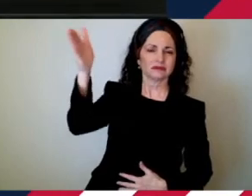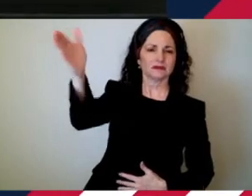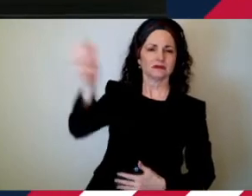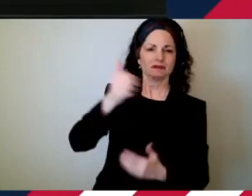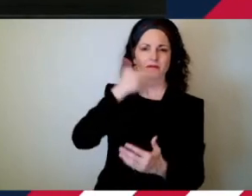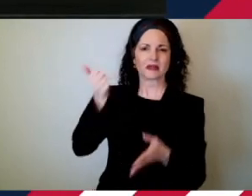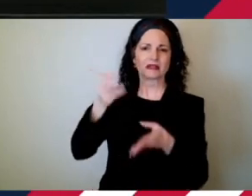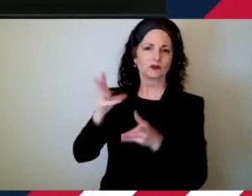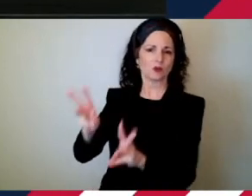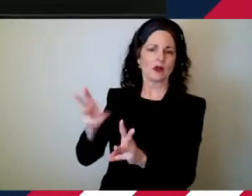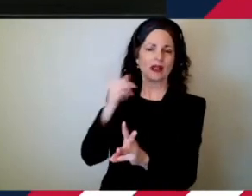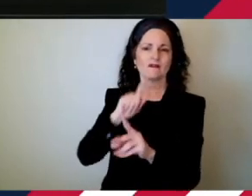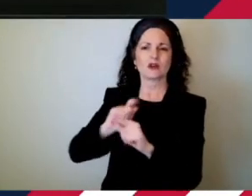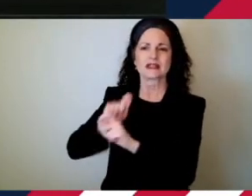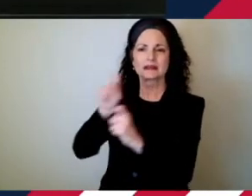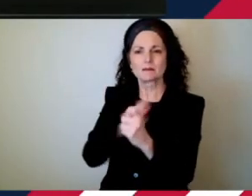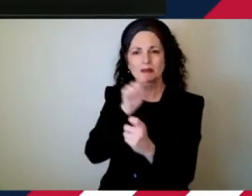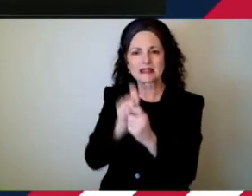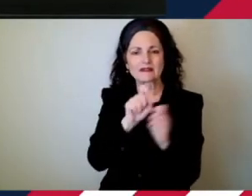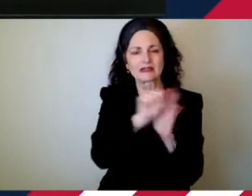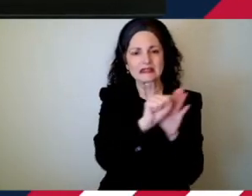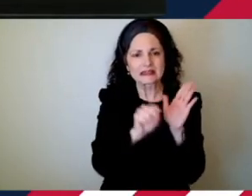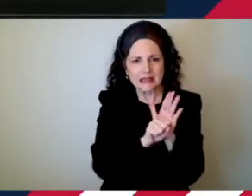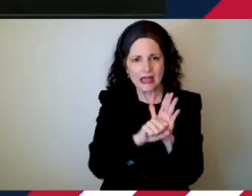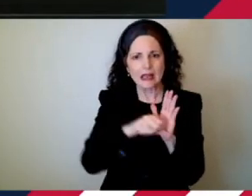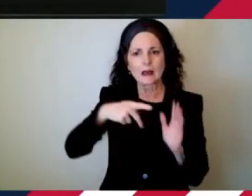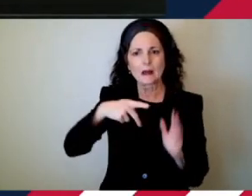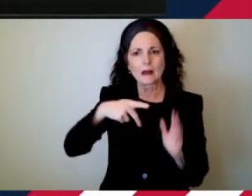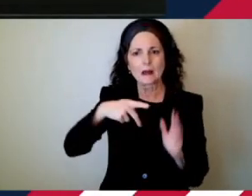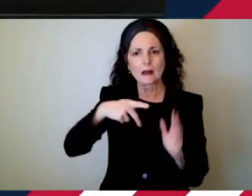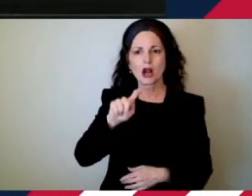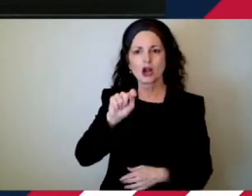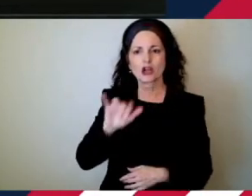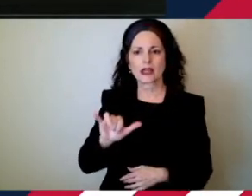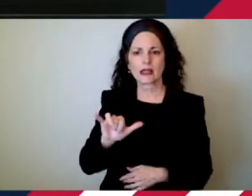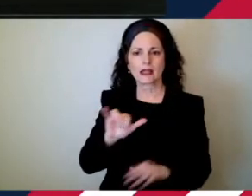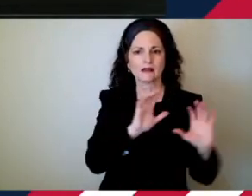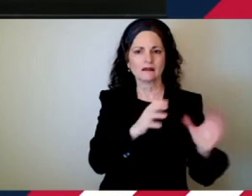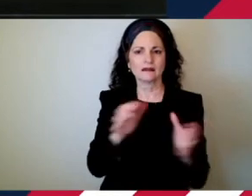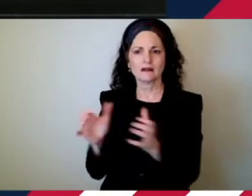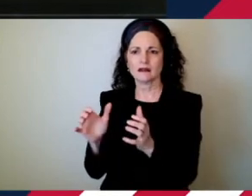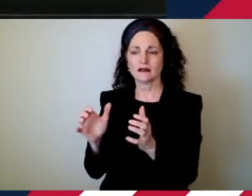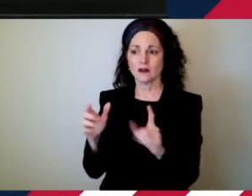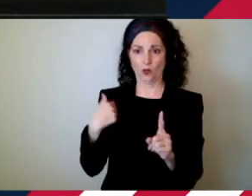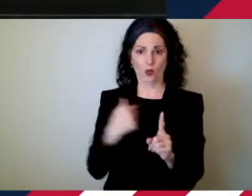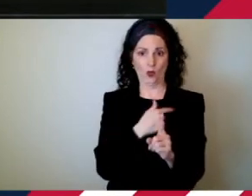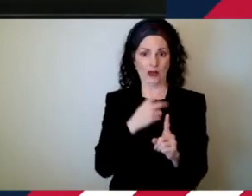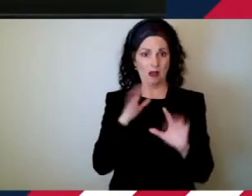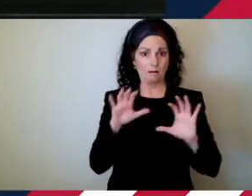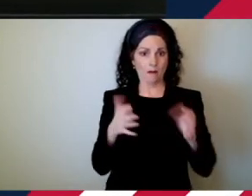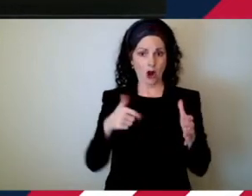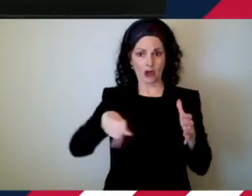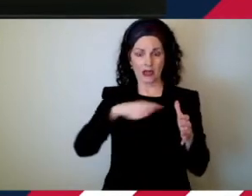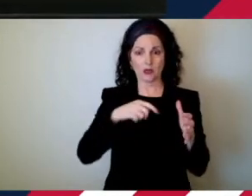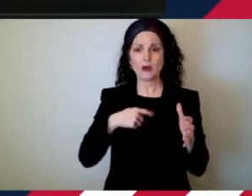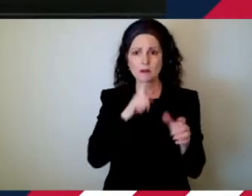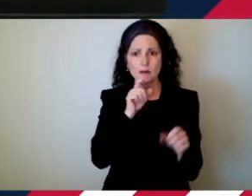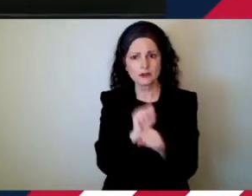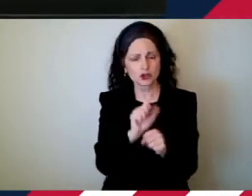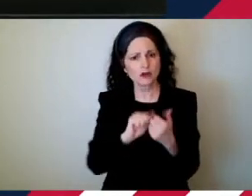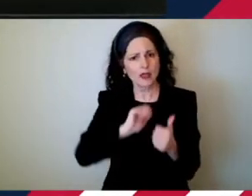state parties. And as a party, we should consider all available options to ensure that eligible voters can participate in our